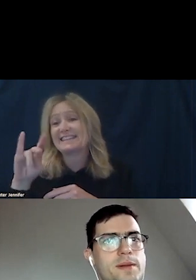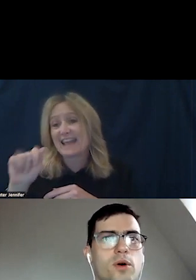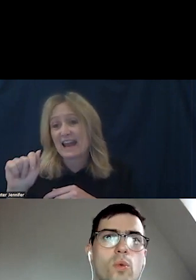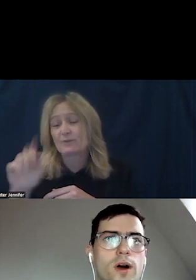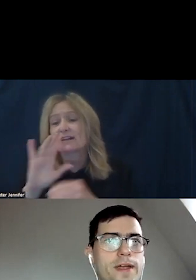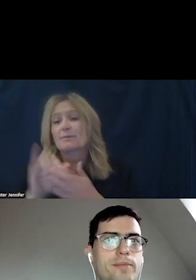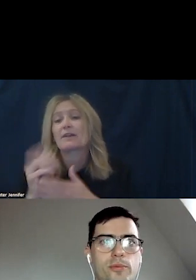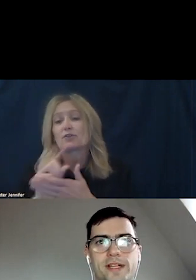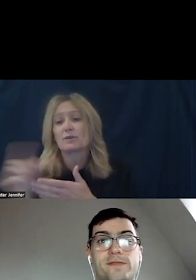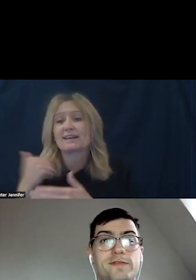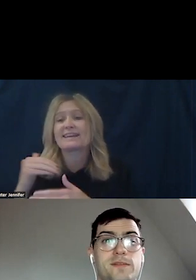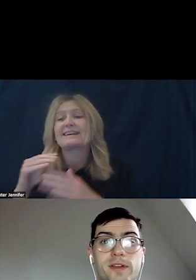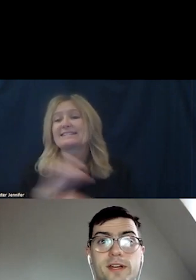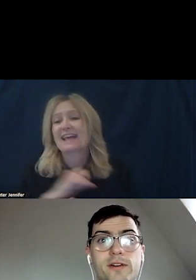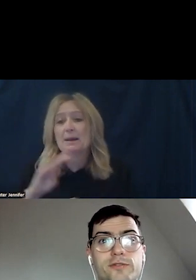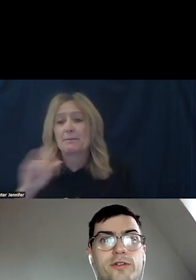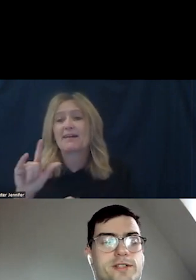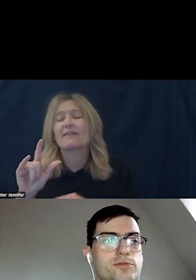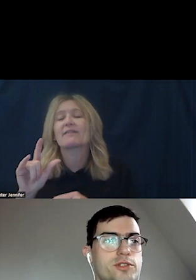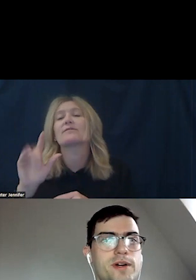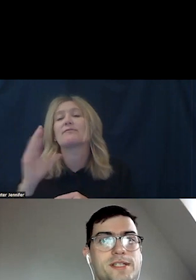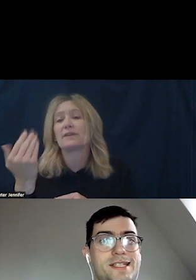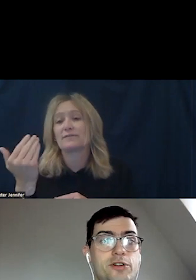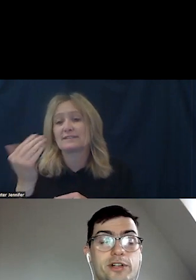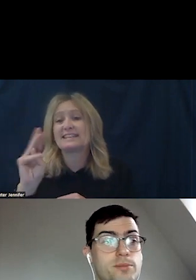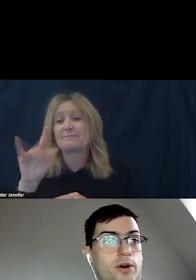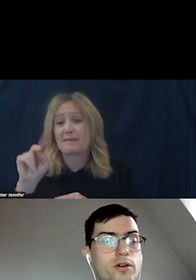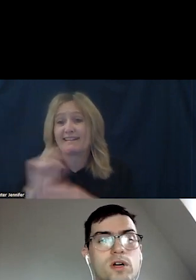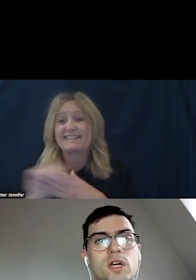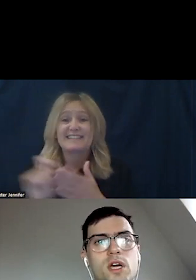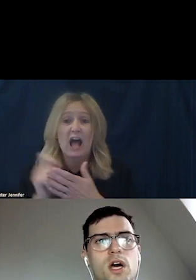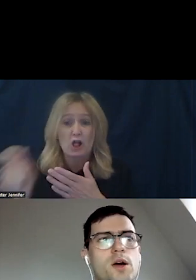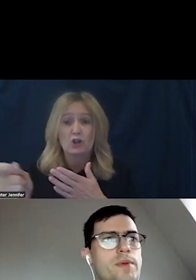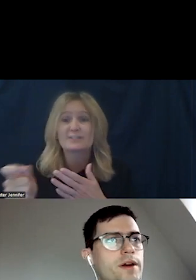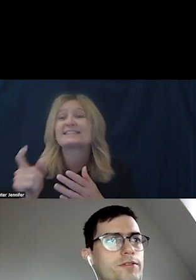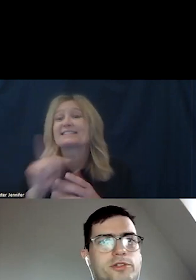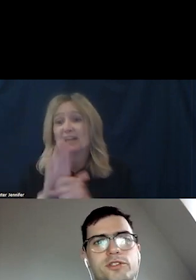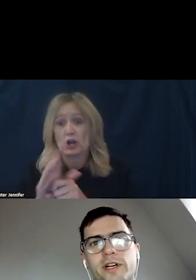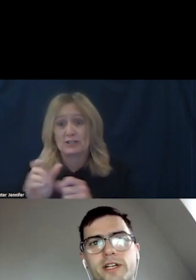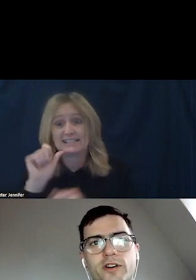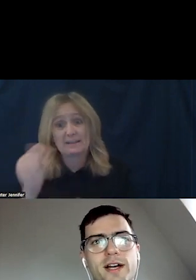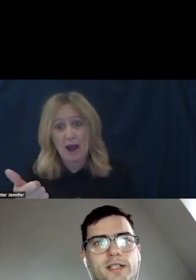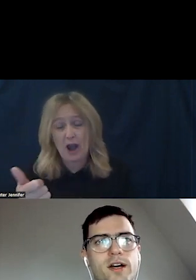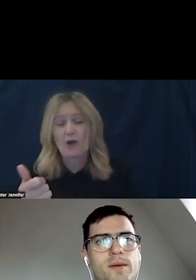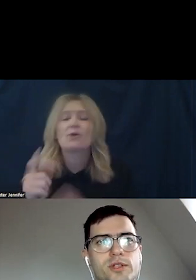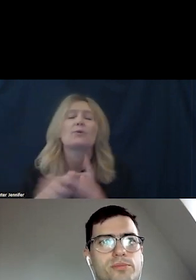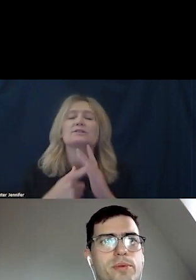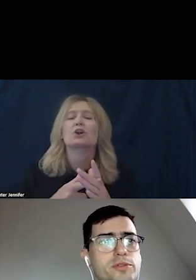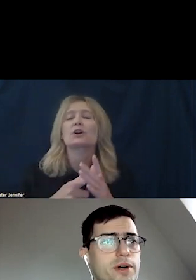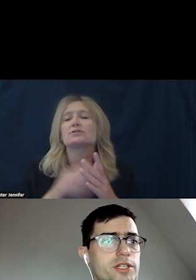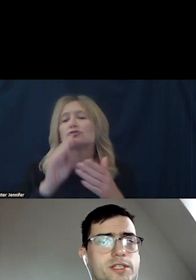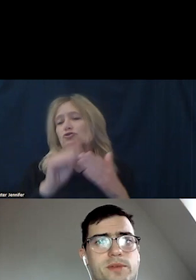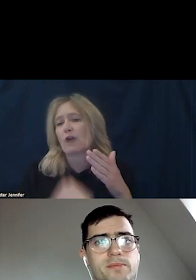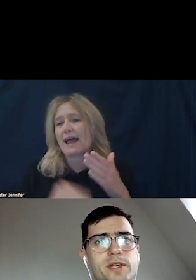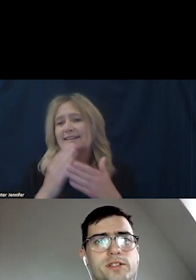Senate Bill 1 that appropriates $15 million for crisis response has a hearing tomorrow. And also just starting to track some